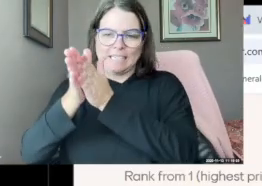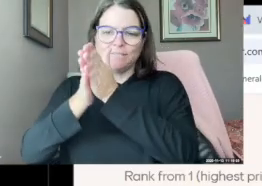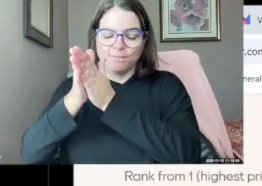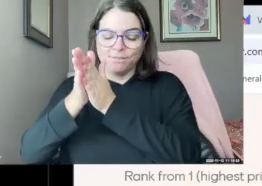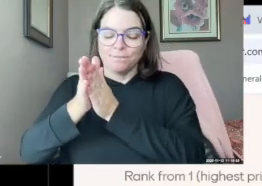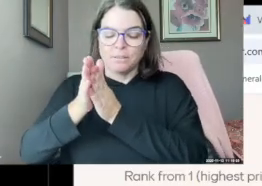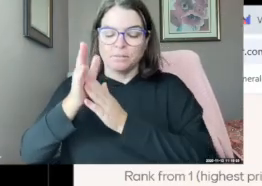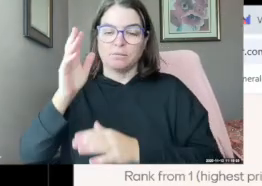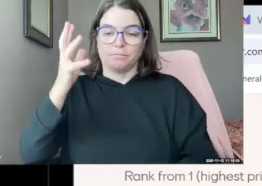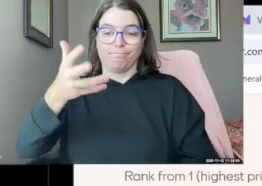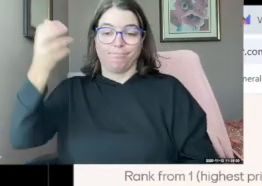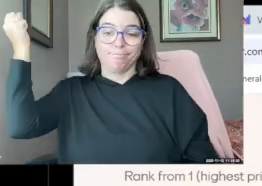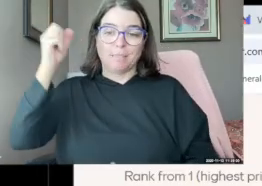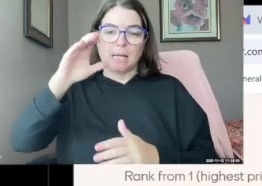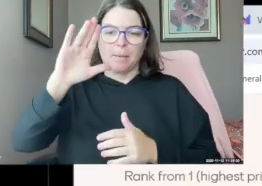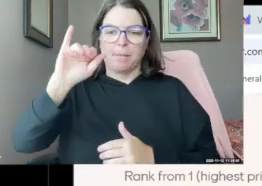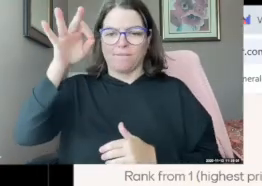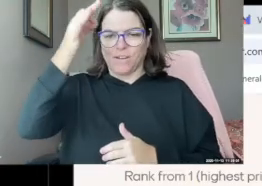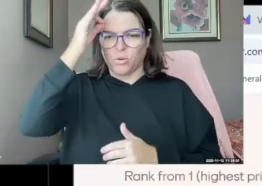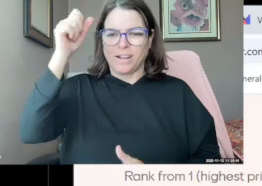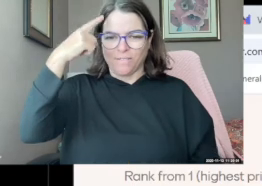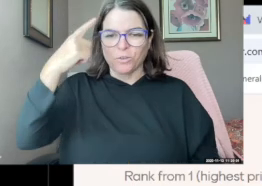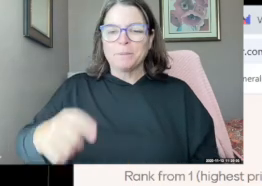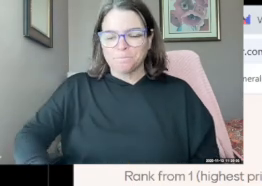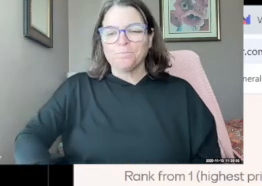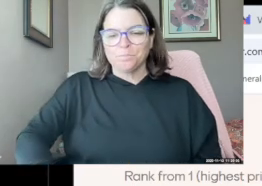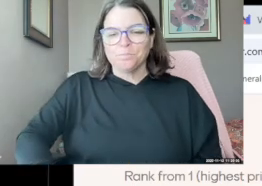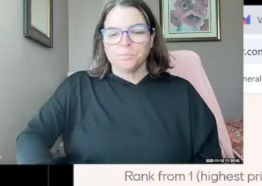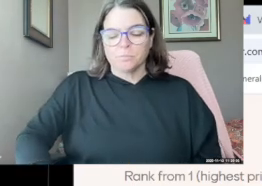data on EVs as a result of the purchase incentives,